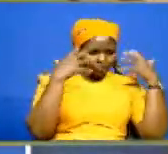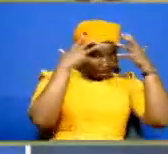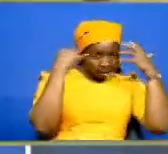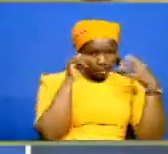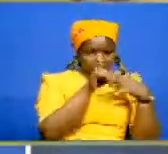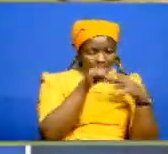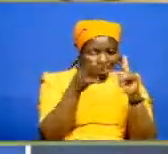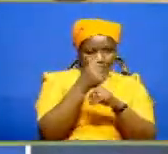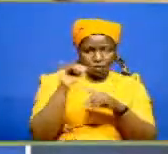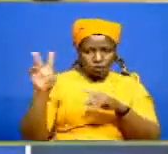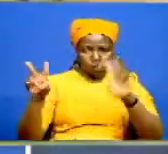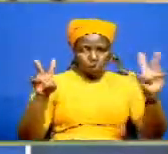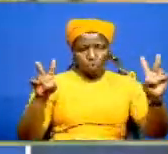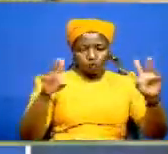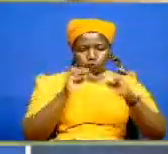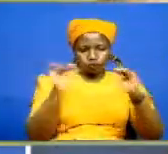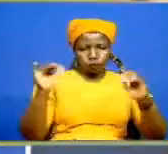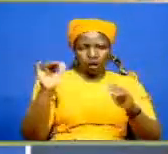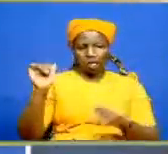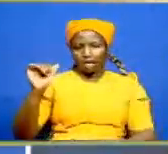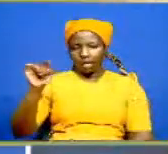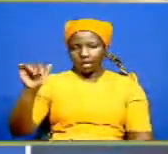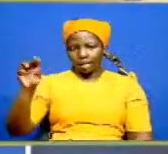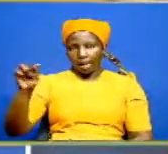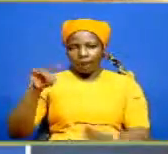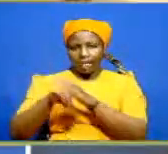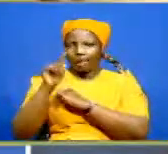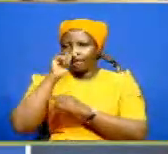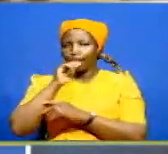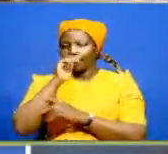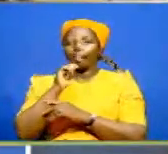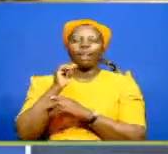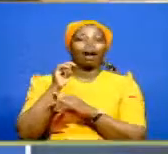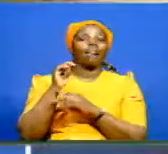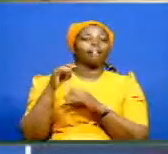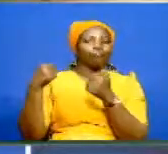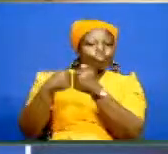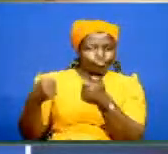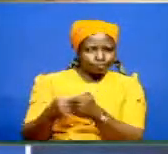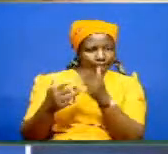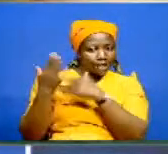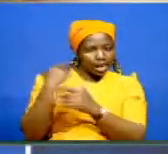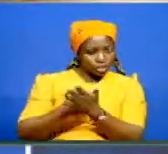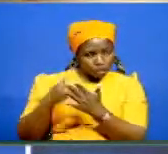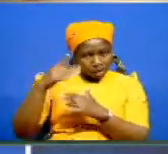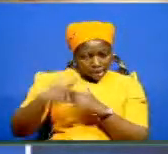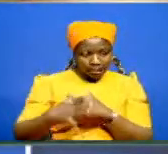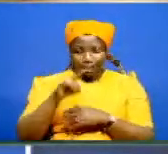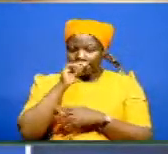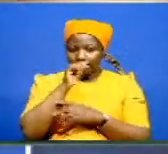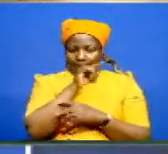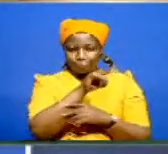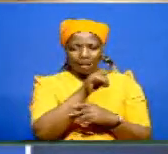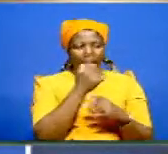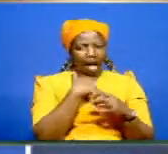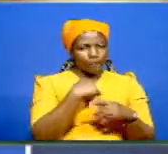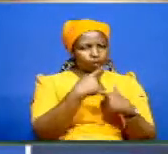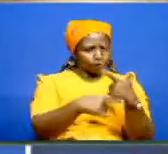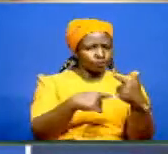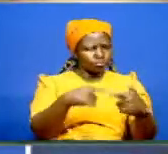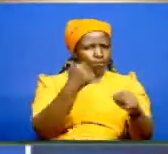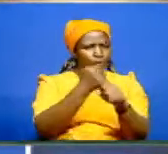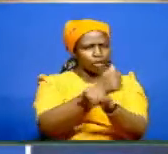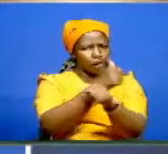to a 2-2 draw by Azam in the Tanzanian Mainland Premier League match last weekend. The Tanzanian Giants have been inconsistent in this